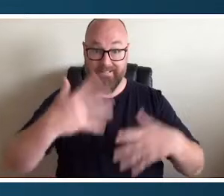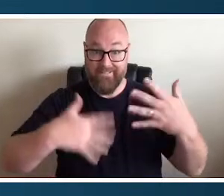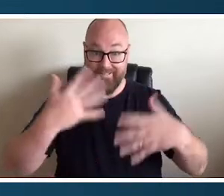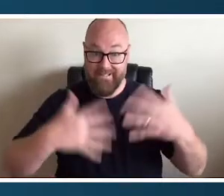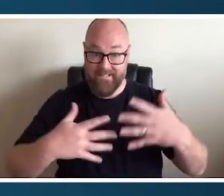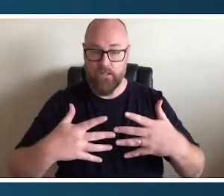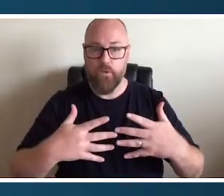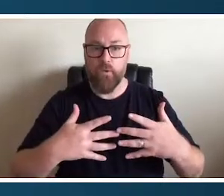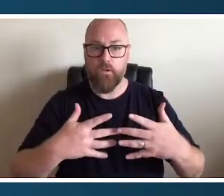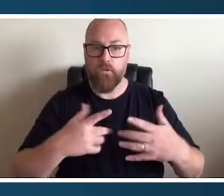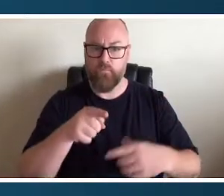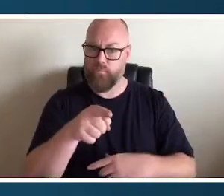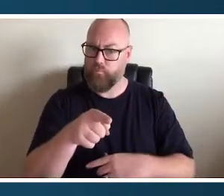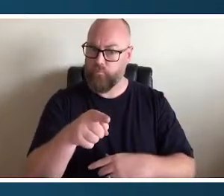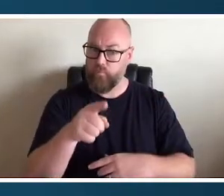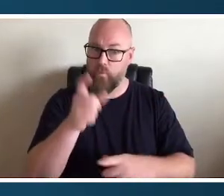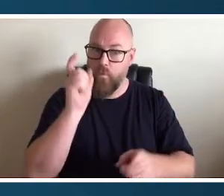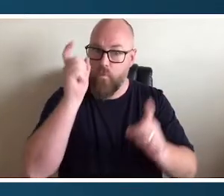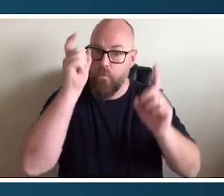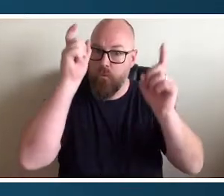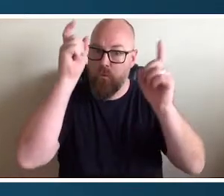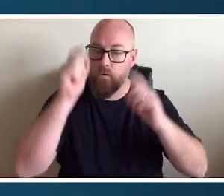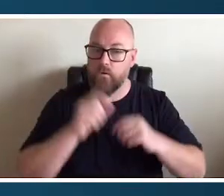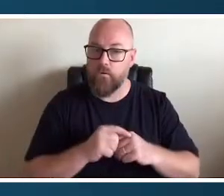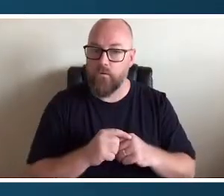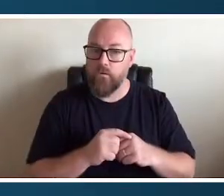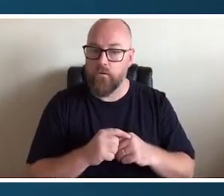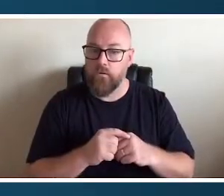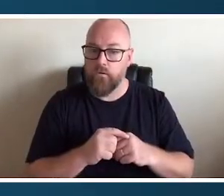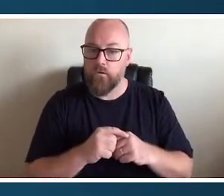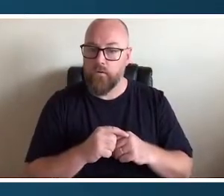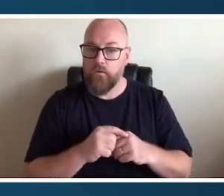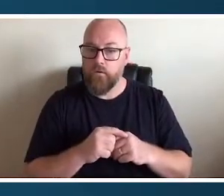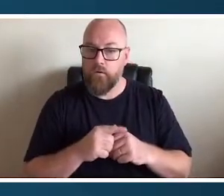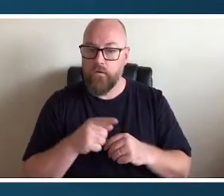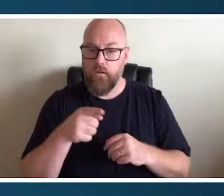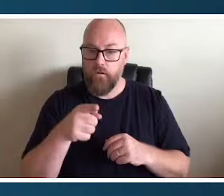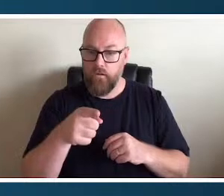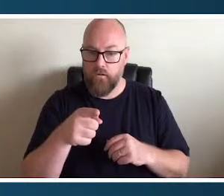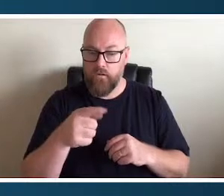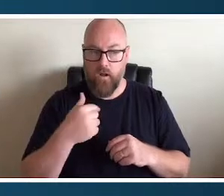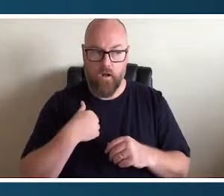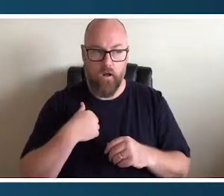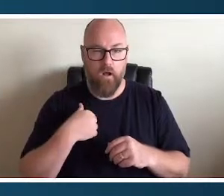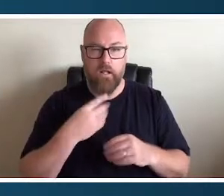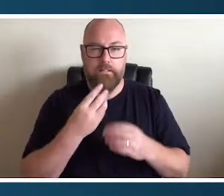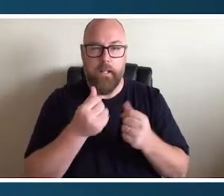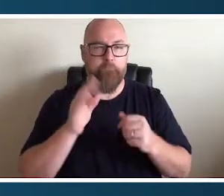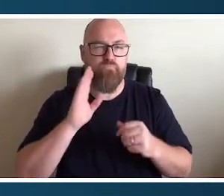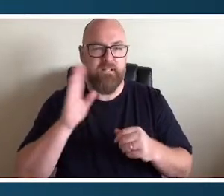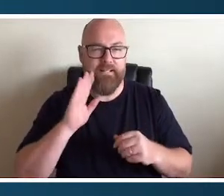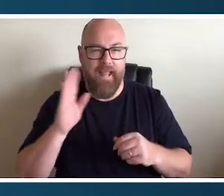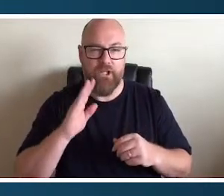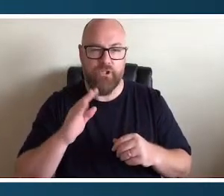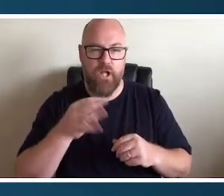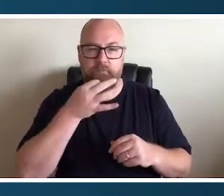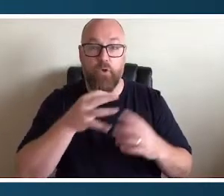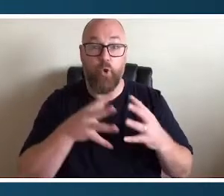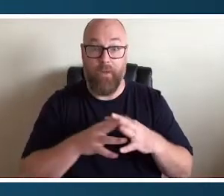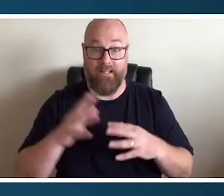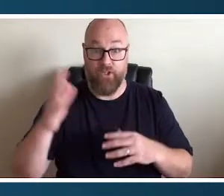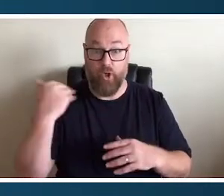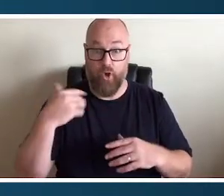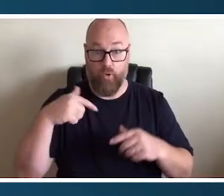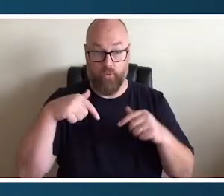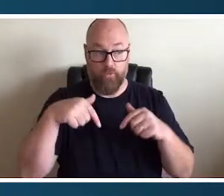worrying. Statistics that I was presented with, or I heard a few weeks back here within ANU,